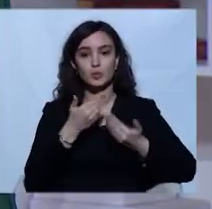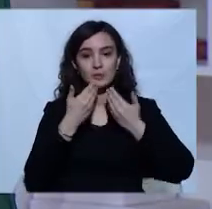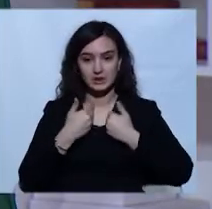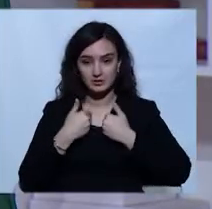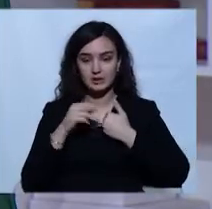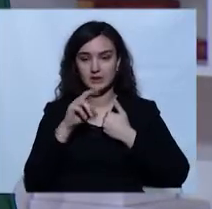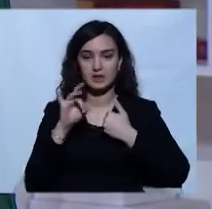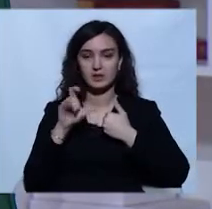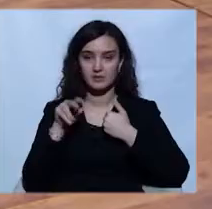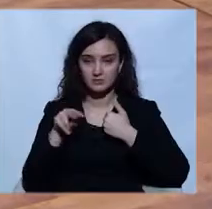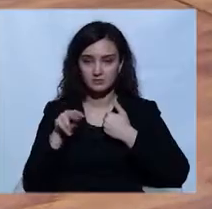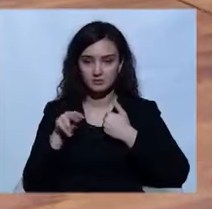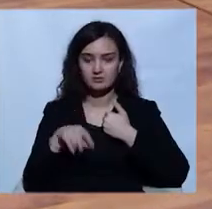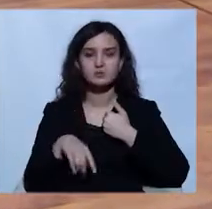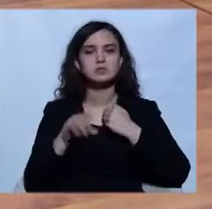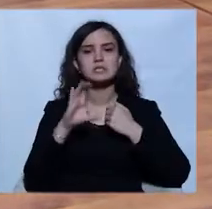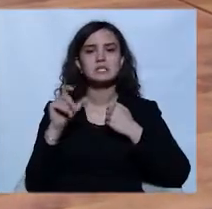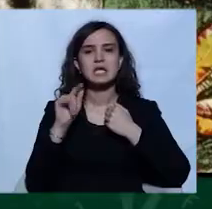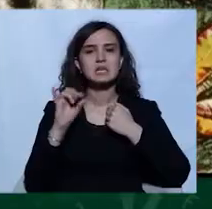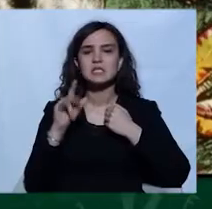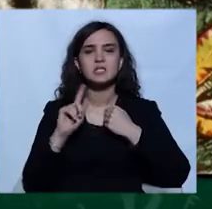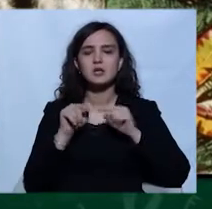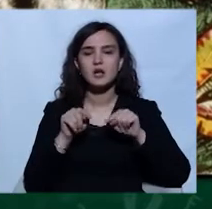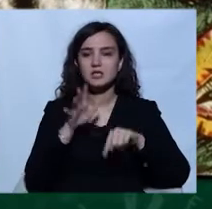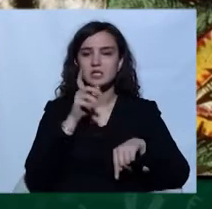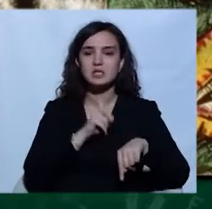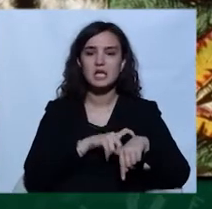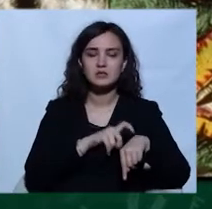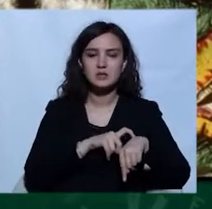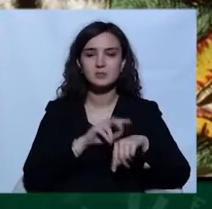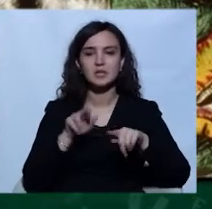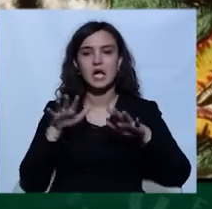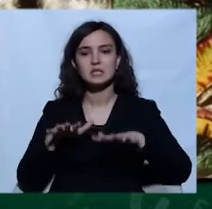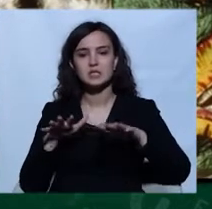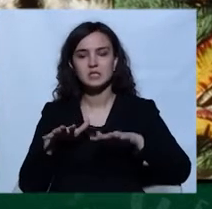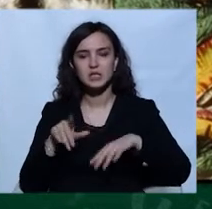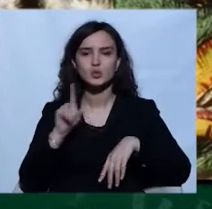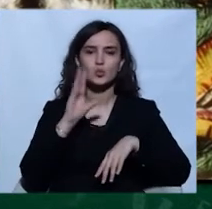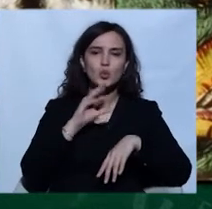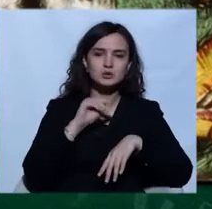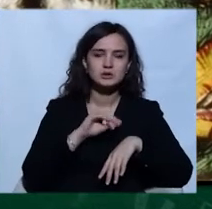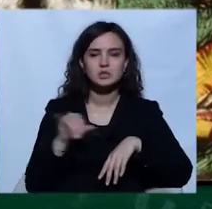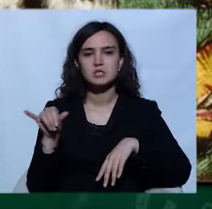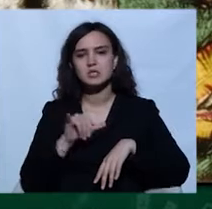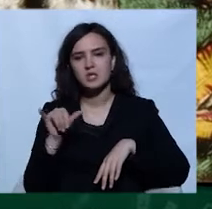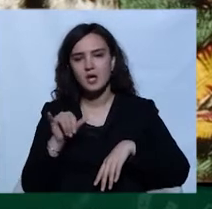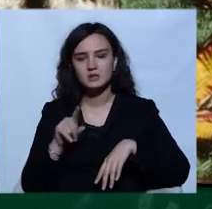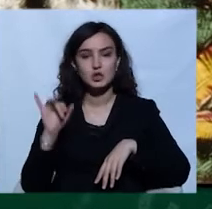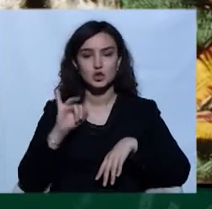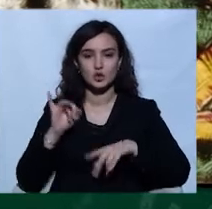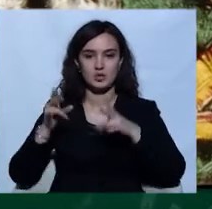Daryl. Setting is the time and place, or when and where, of the